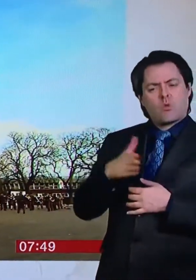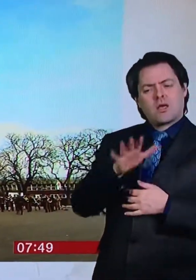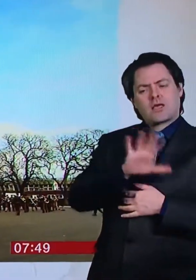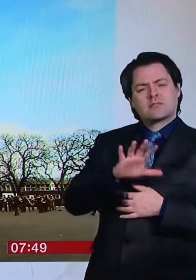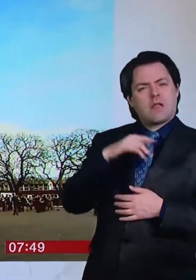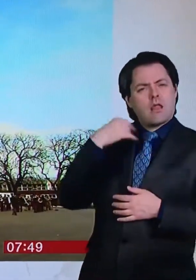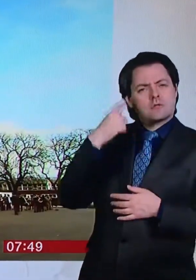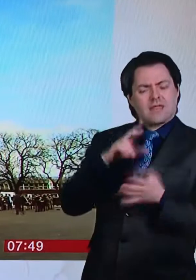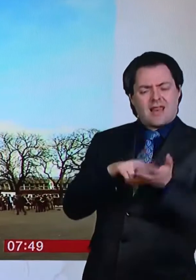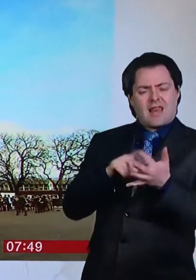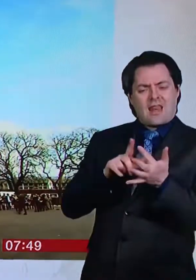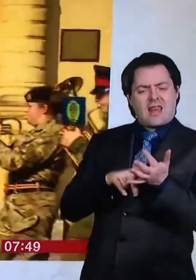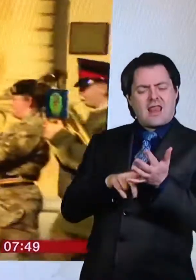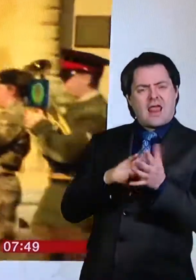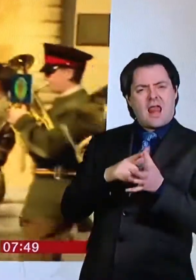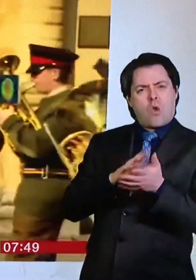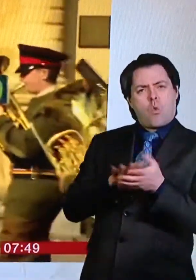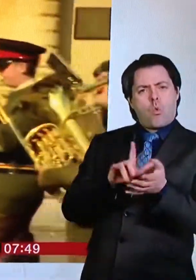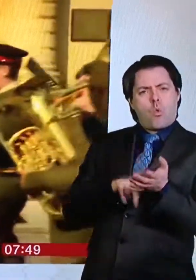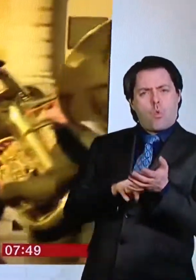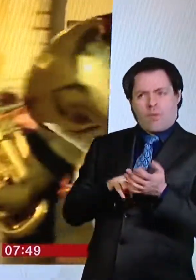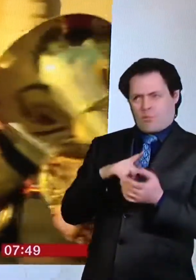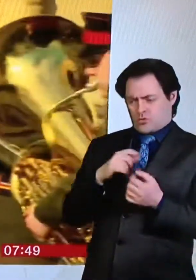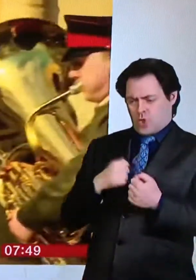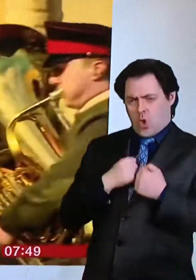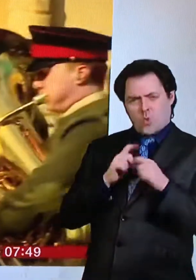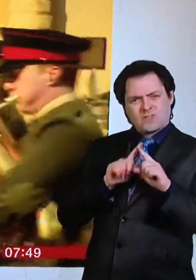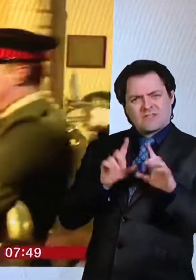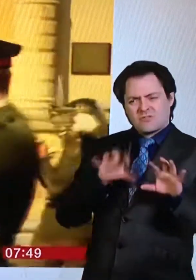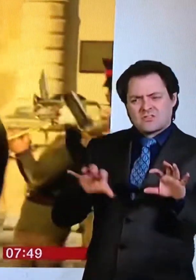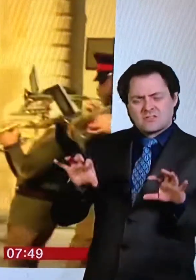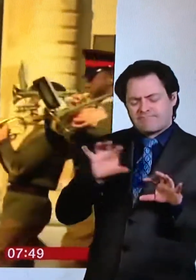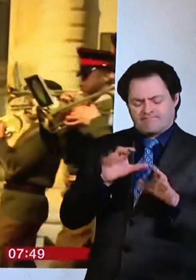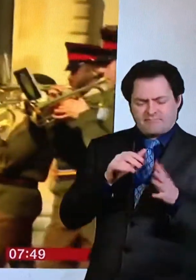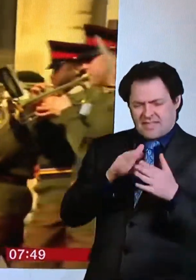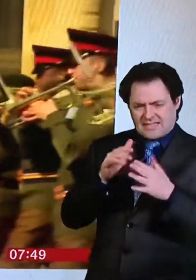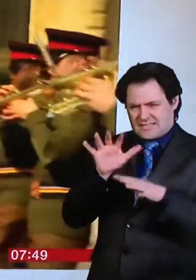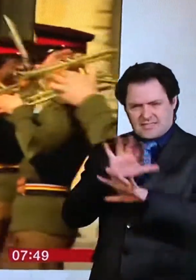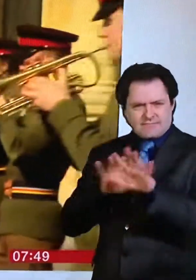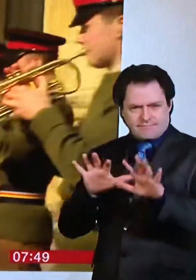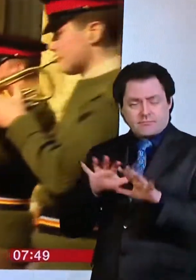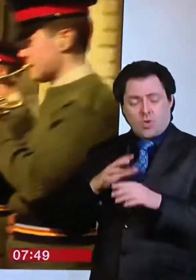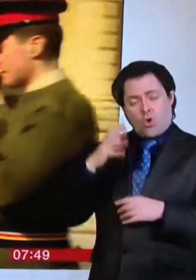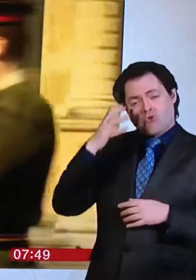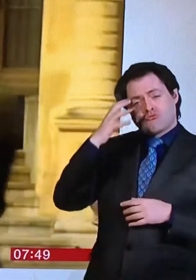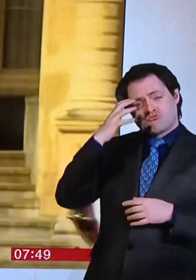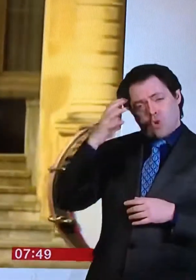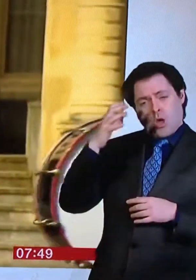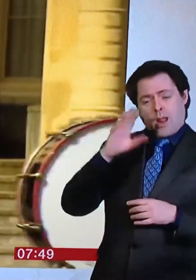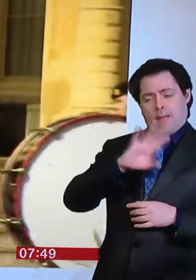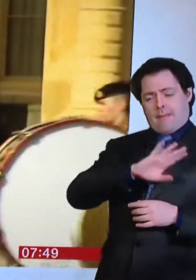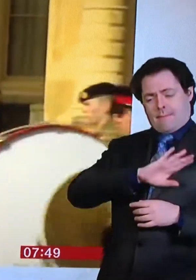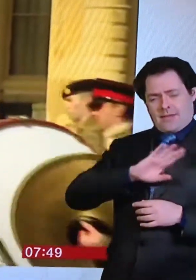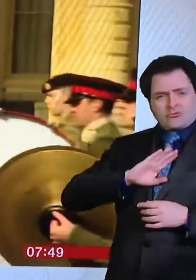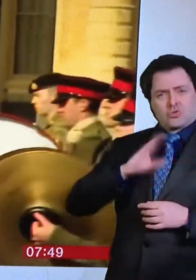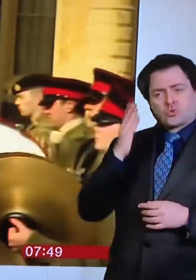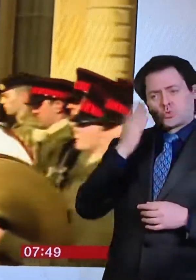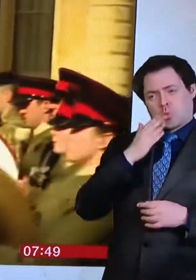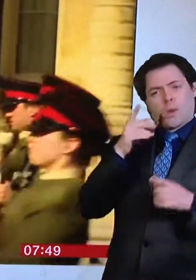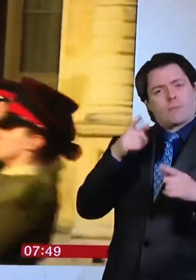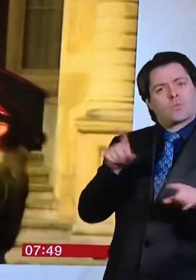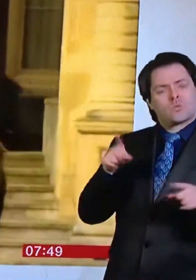sold as part of a wider property review. The Royal Military School of Music will continue, but it doesn't know where. It